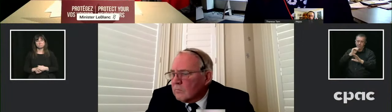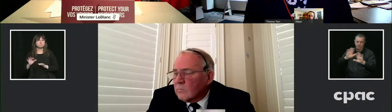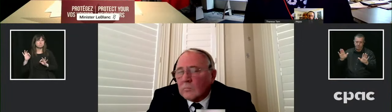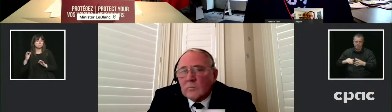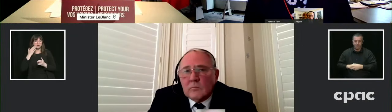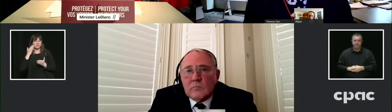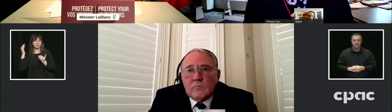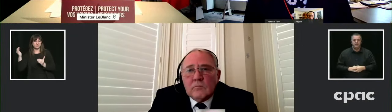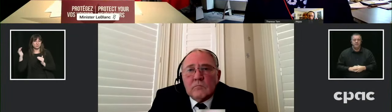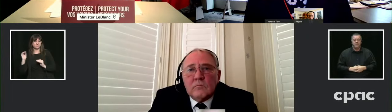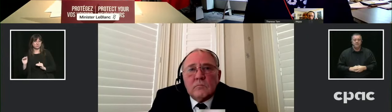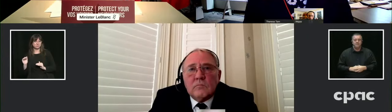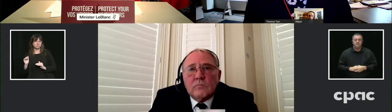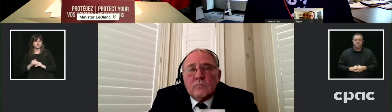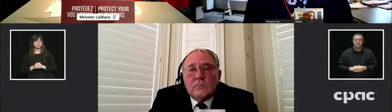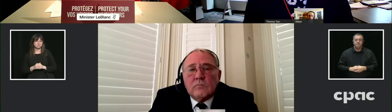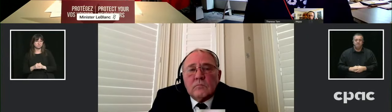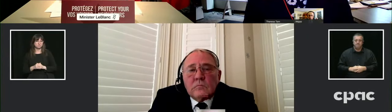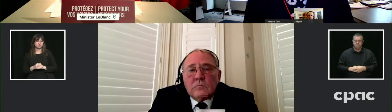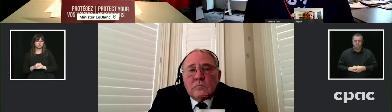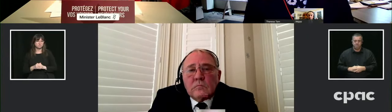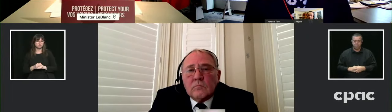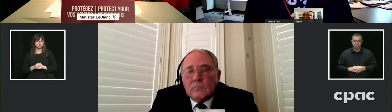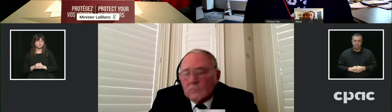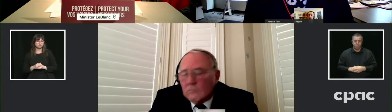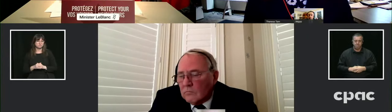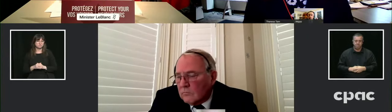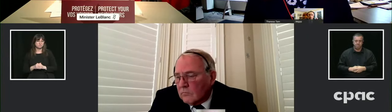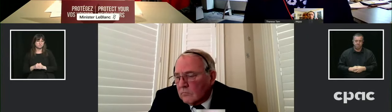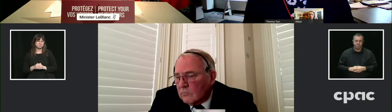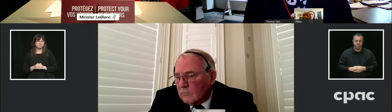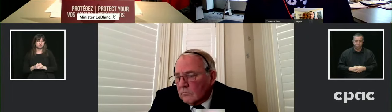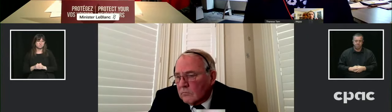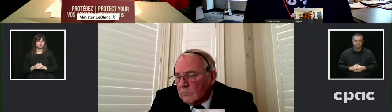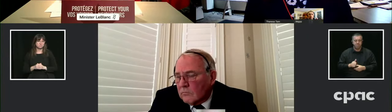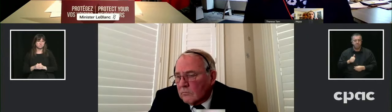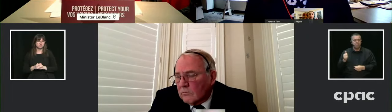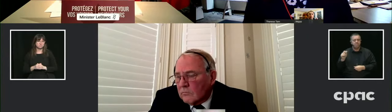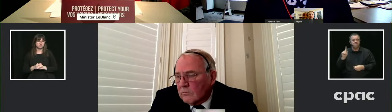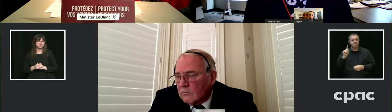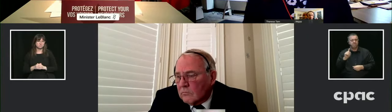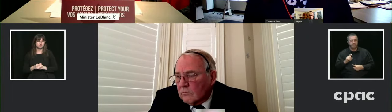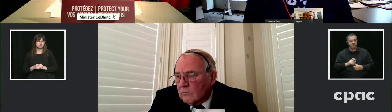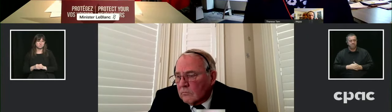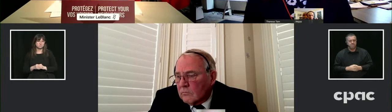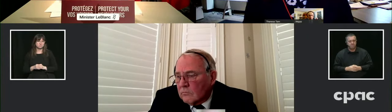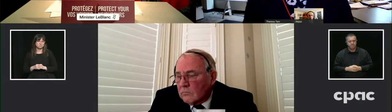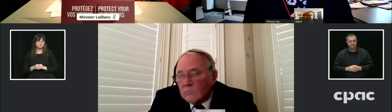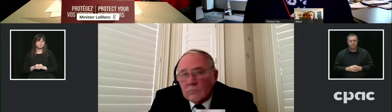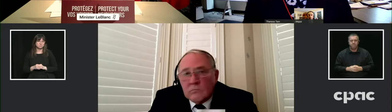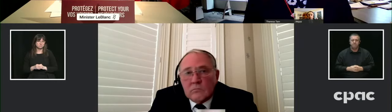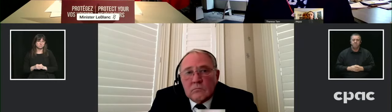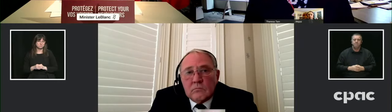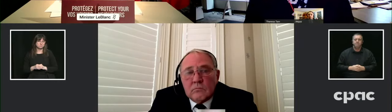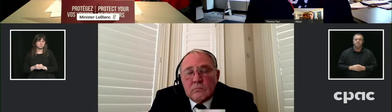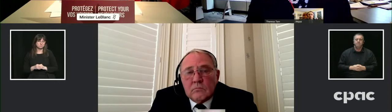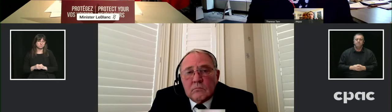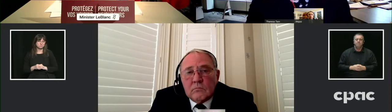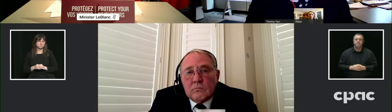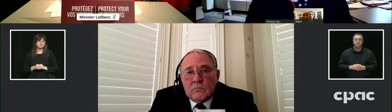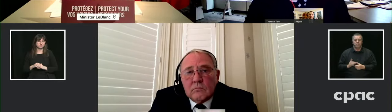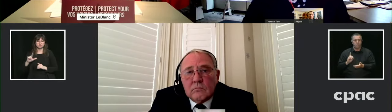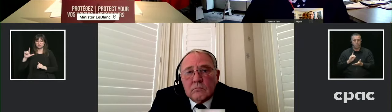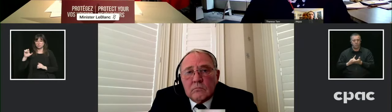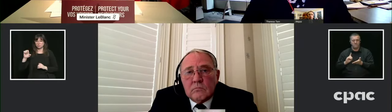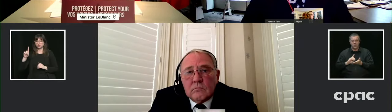Merci, thank you. Opérateur, prochaine question, next question. Thank you. The next question, la prochaine question est de Boris Proulx, du